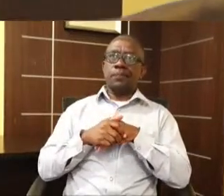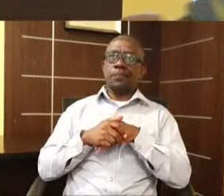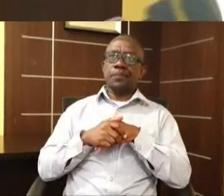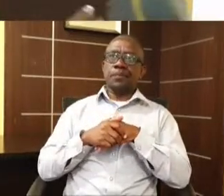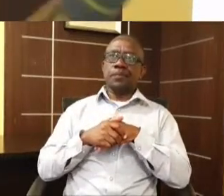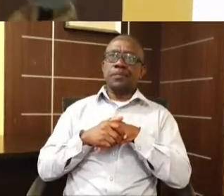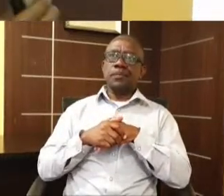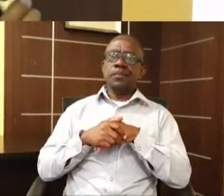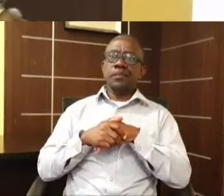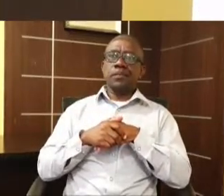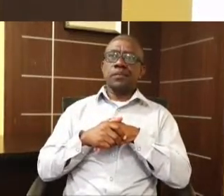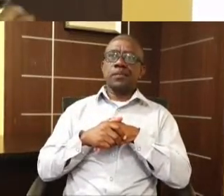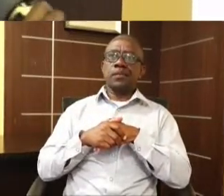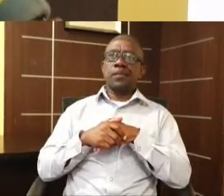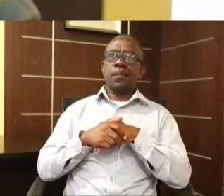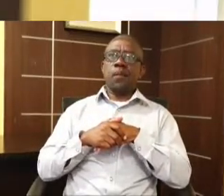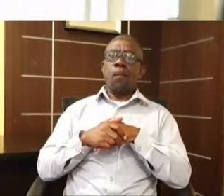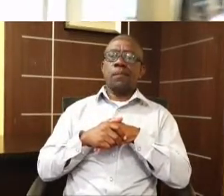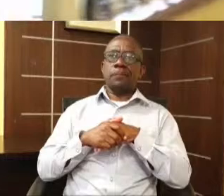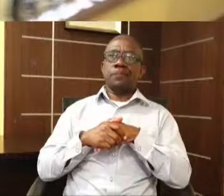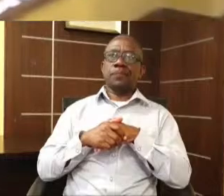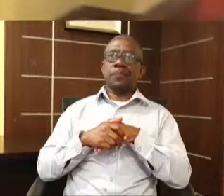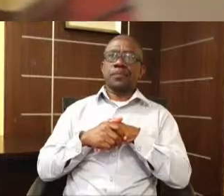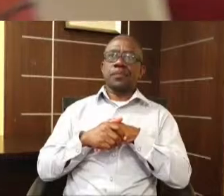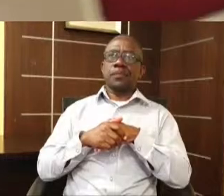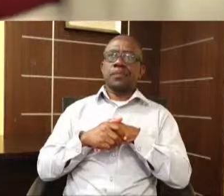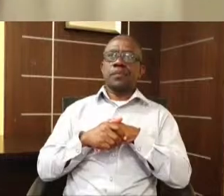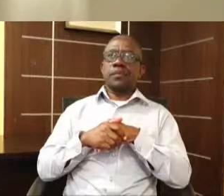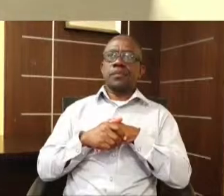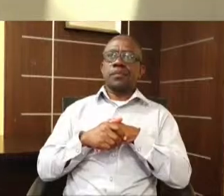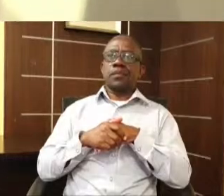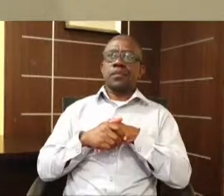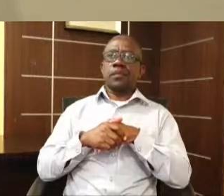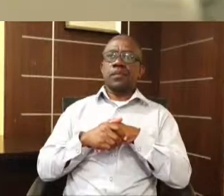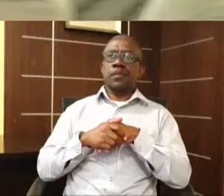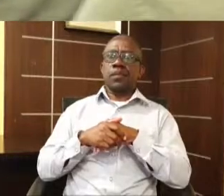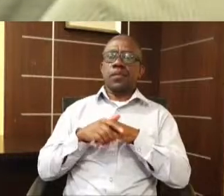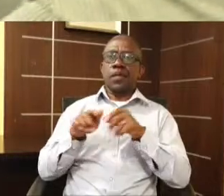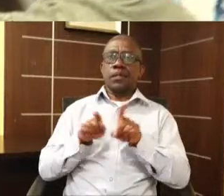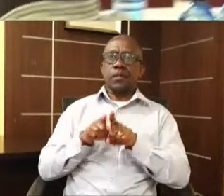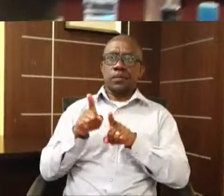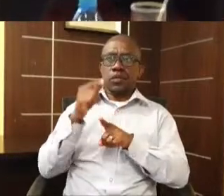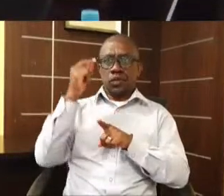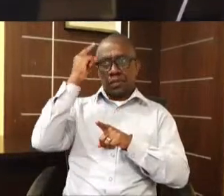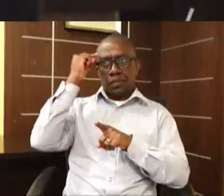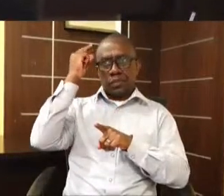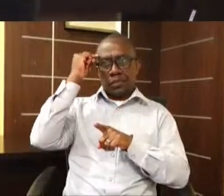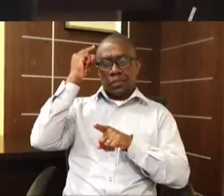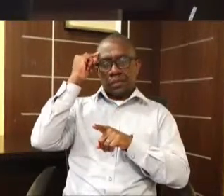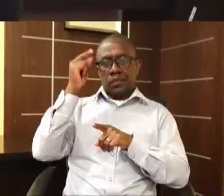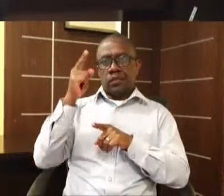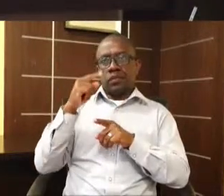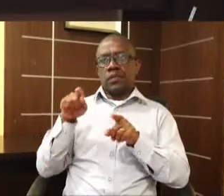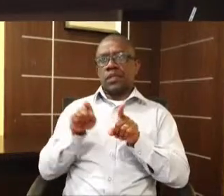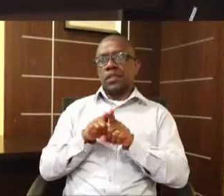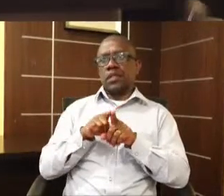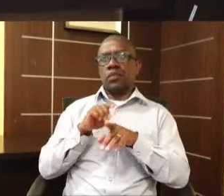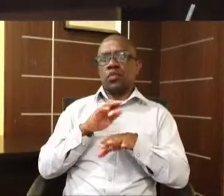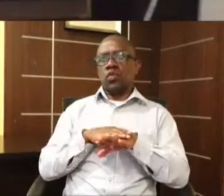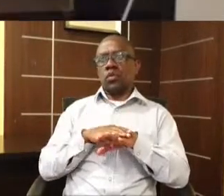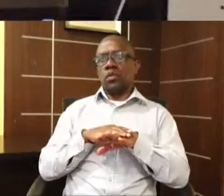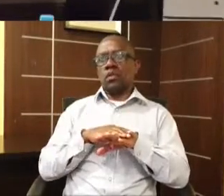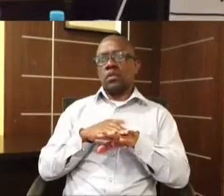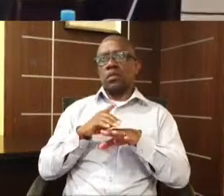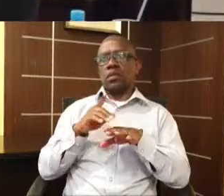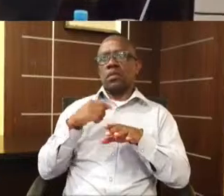you. Actually, mine is for us to brainstorm on, actually, as we just think through it. Again, I think I really